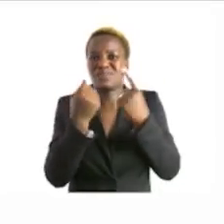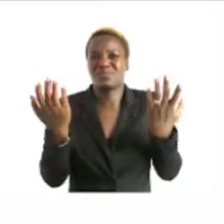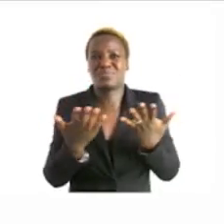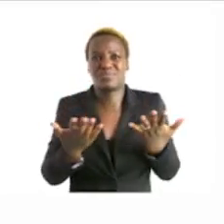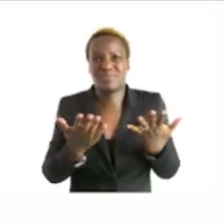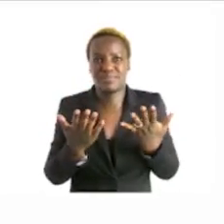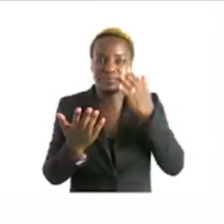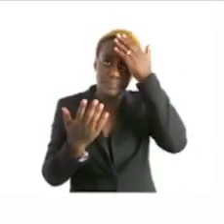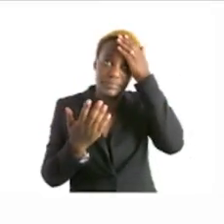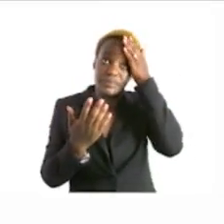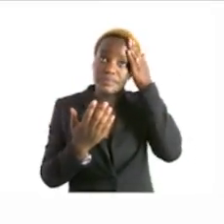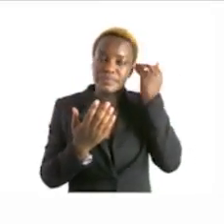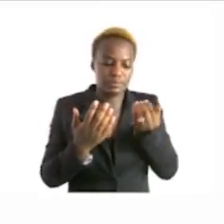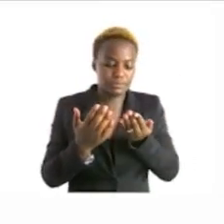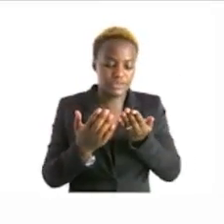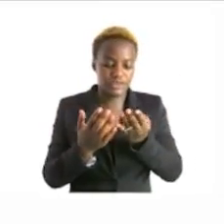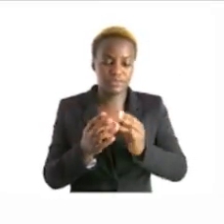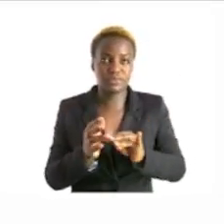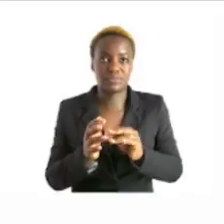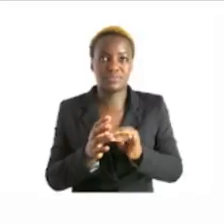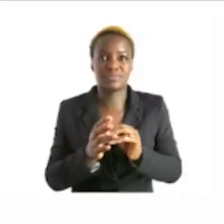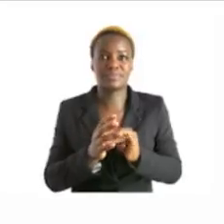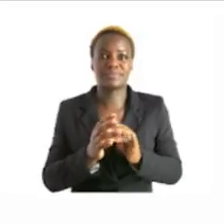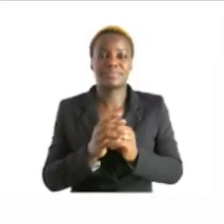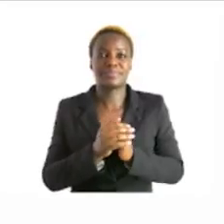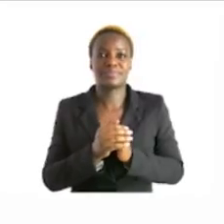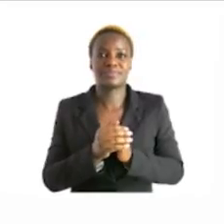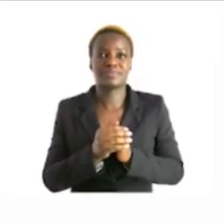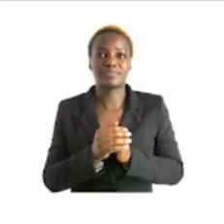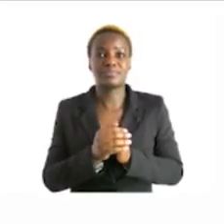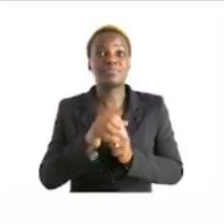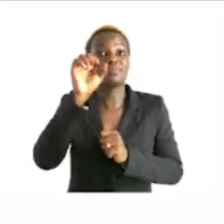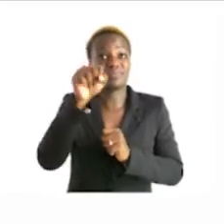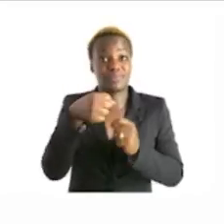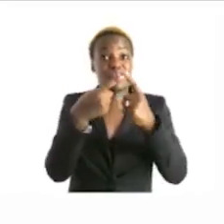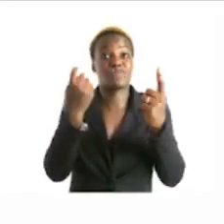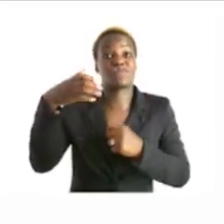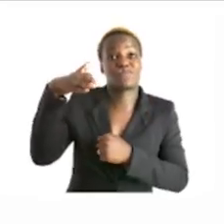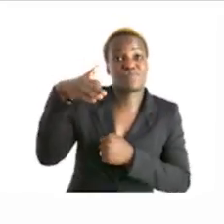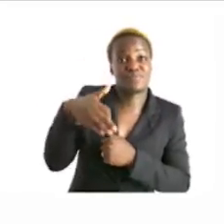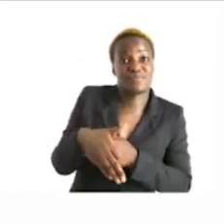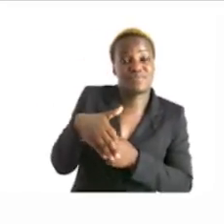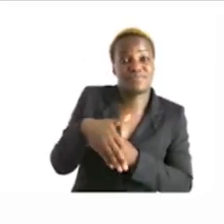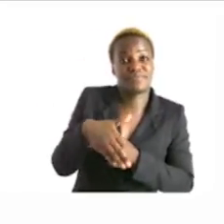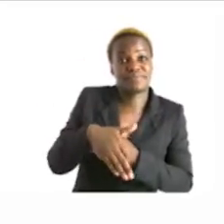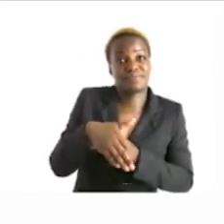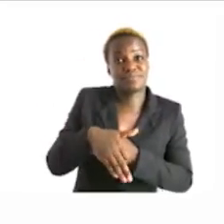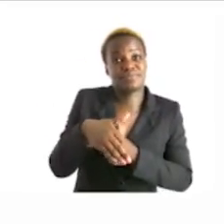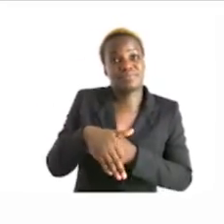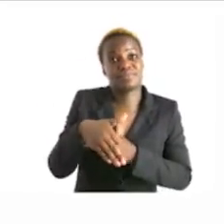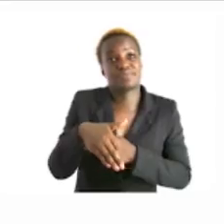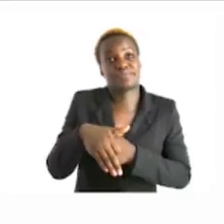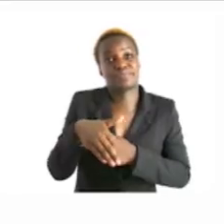let us find the country in the passage yes he is from namibia so we have to write the